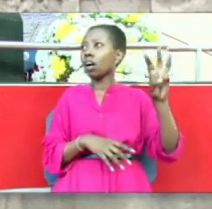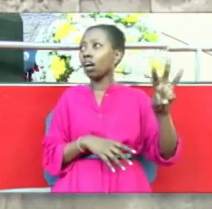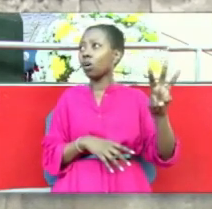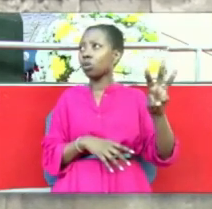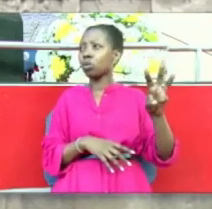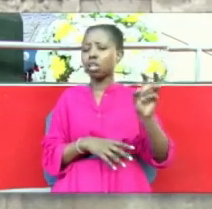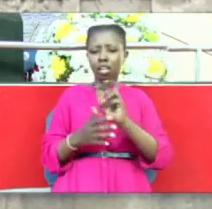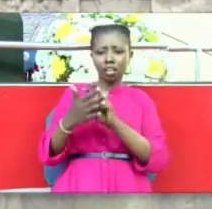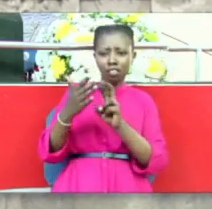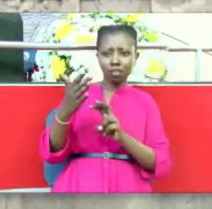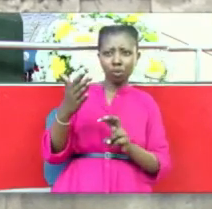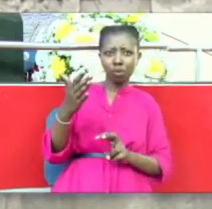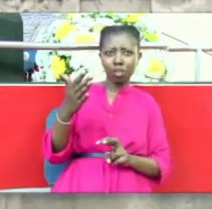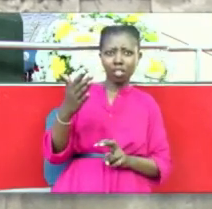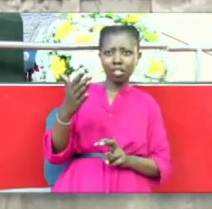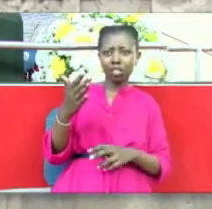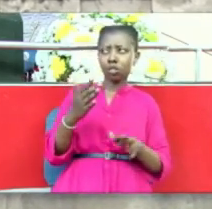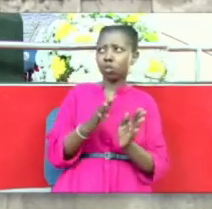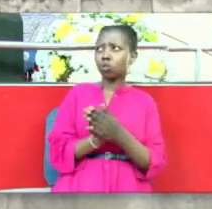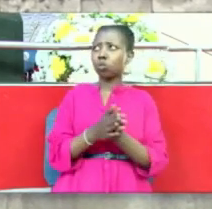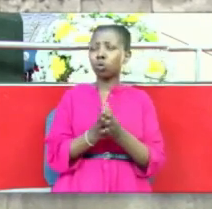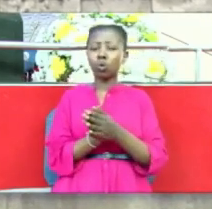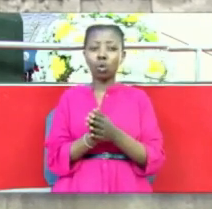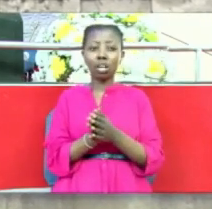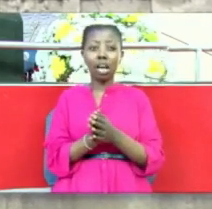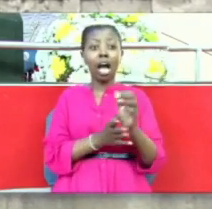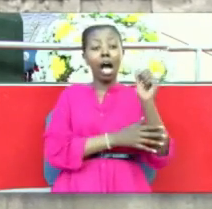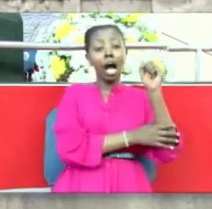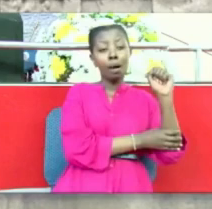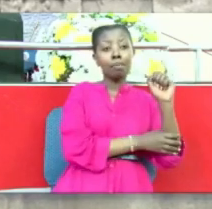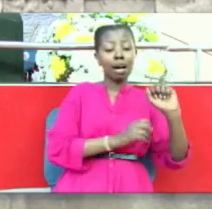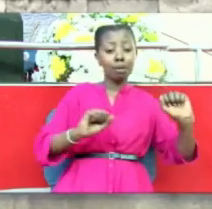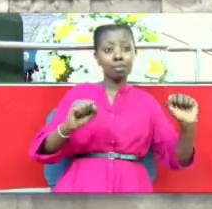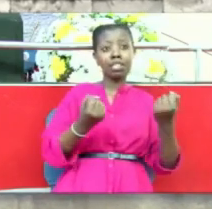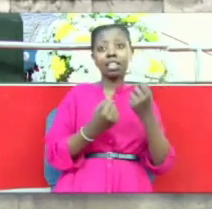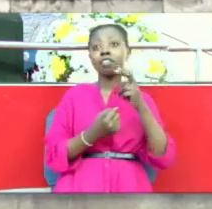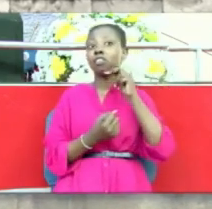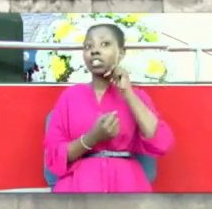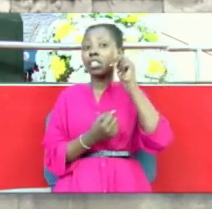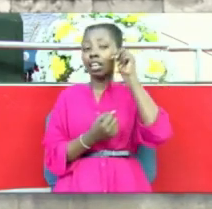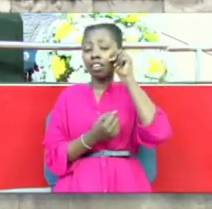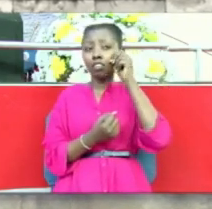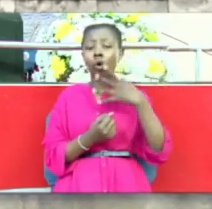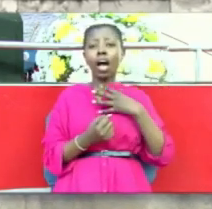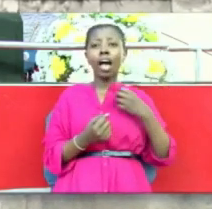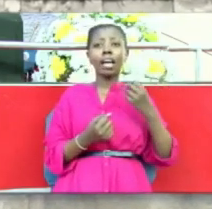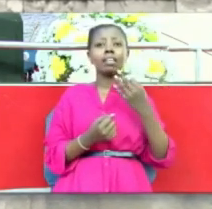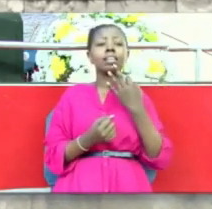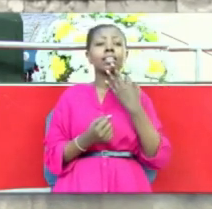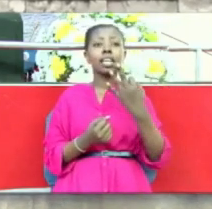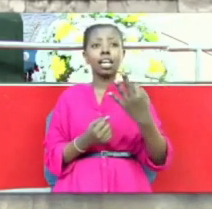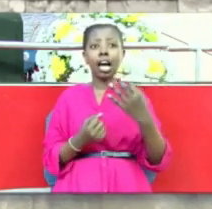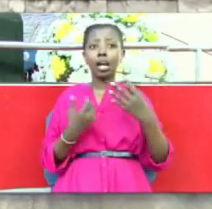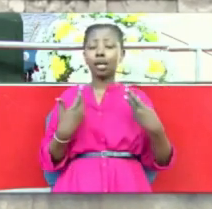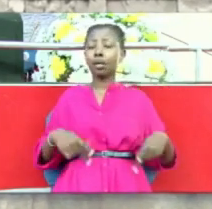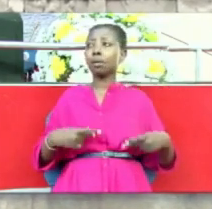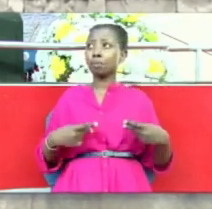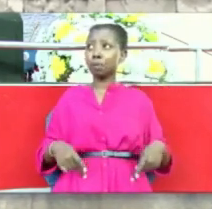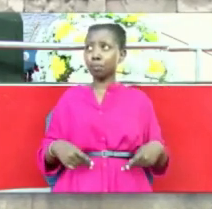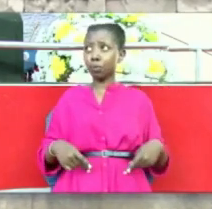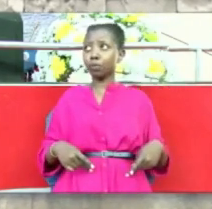anaenda kukaokoa na wafalme wengine. Abraham. Na watu 300. Hata si watu wengi, watu